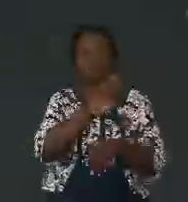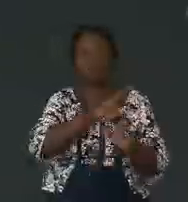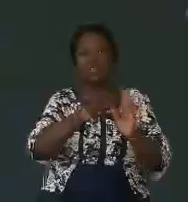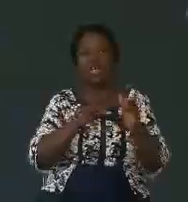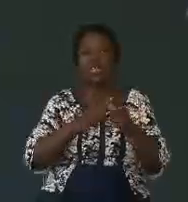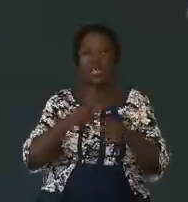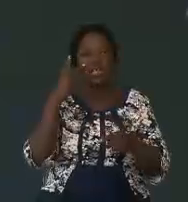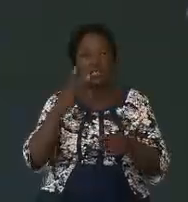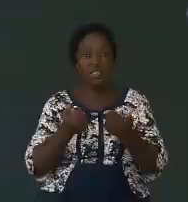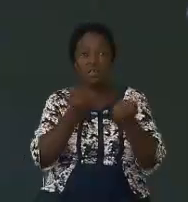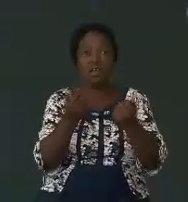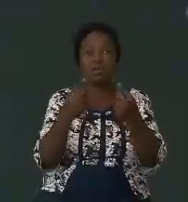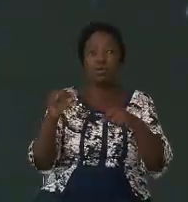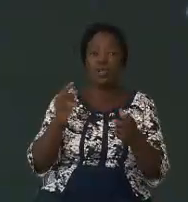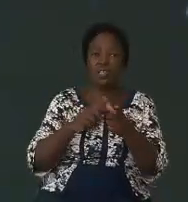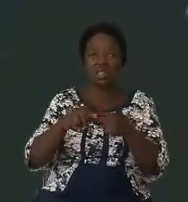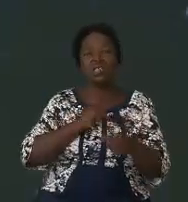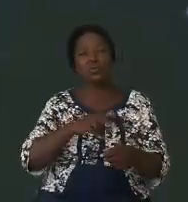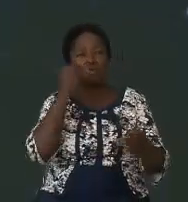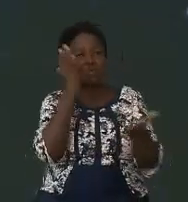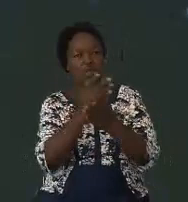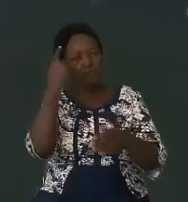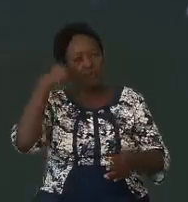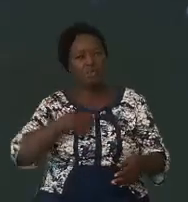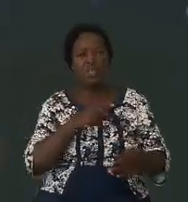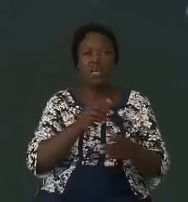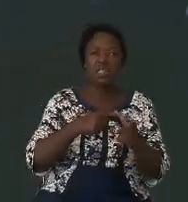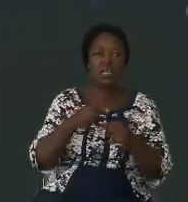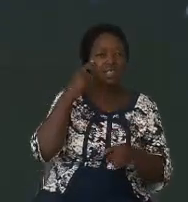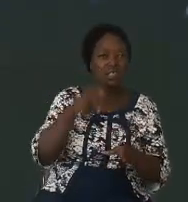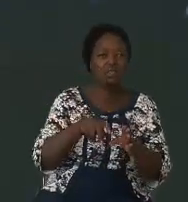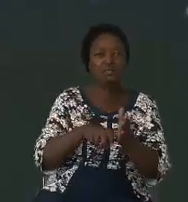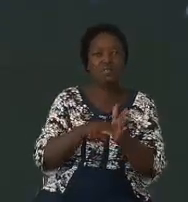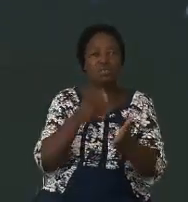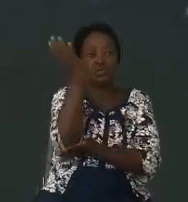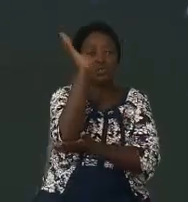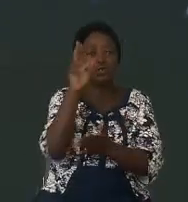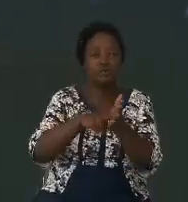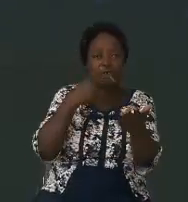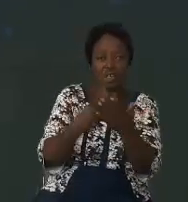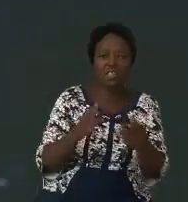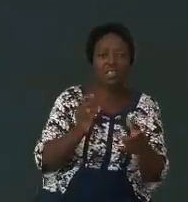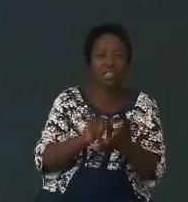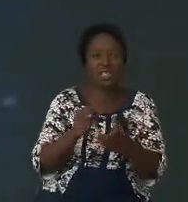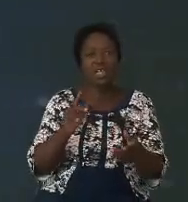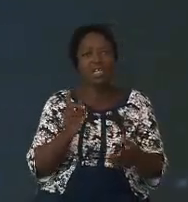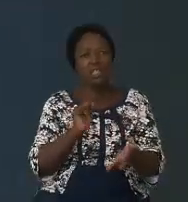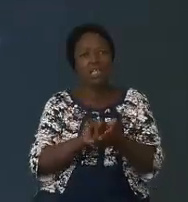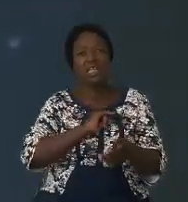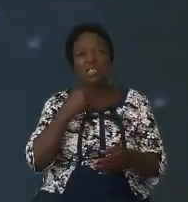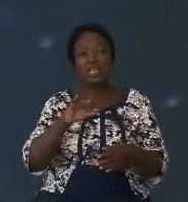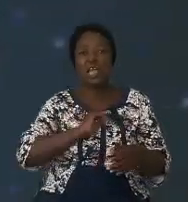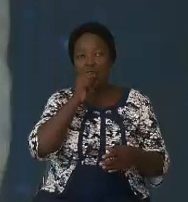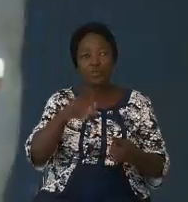it as boldness, I see car coming, and I'll stand there, and I say, they will stop for me, I see tree falling,